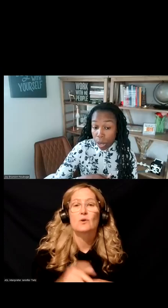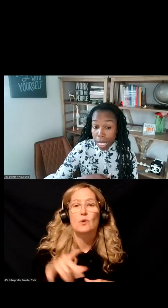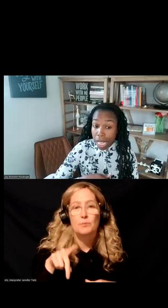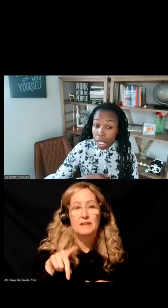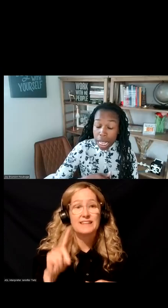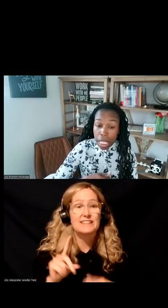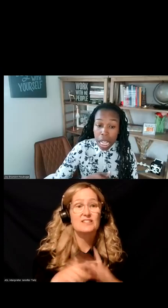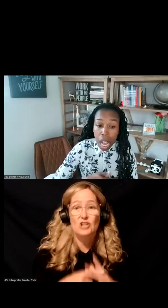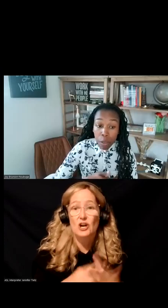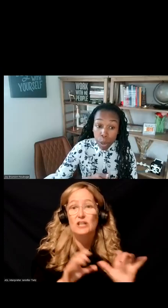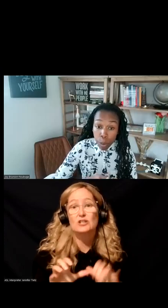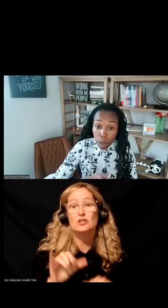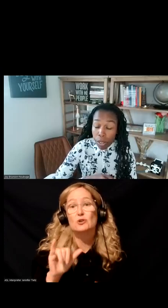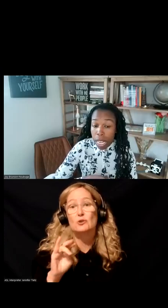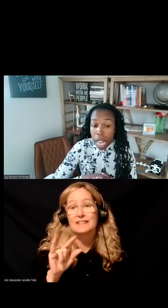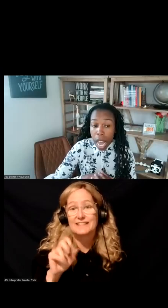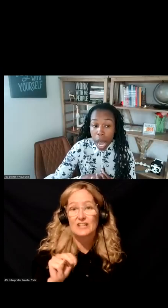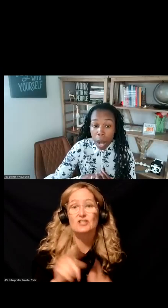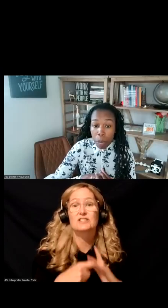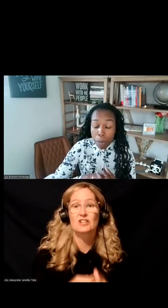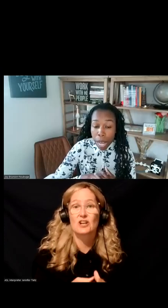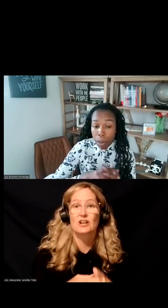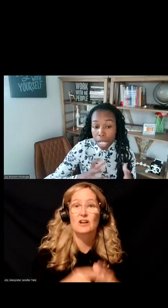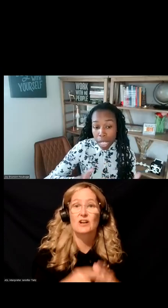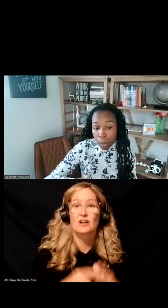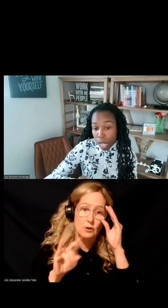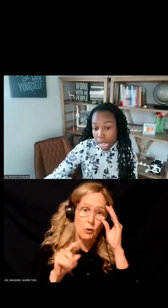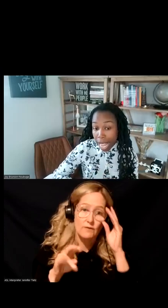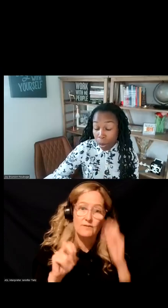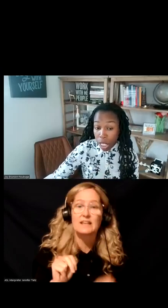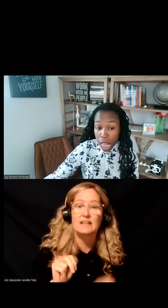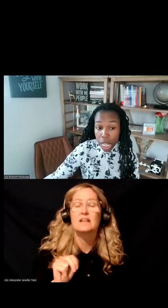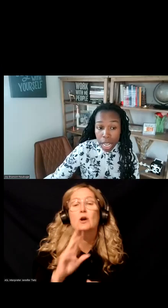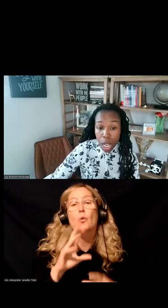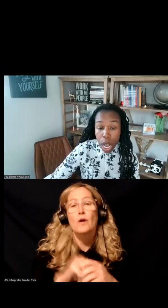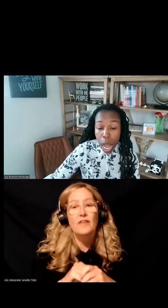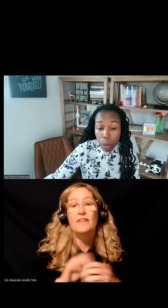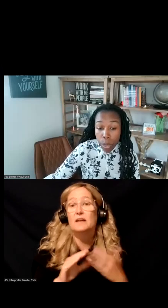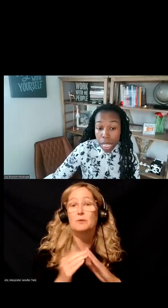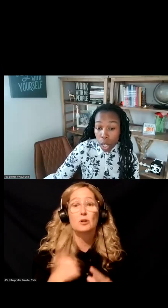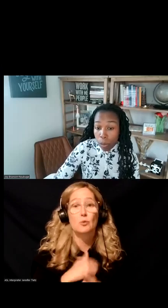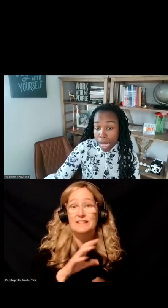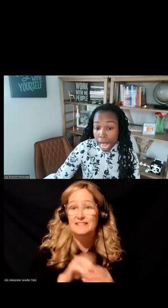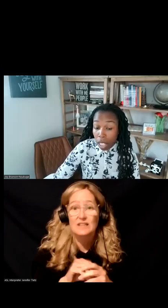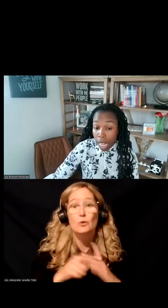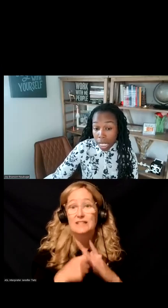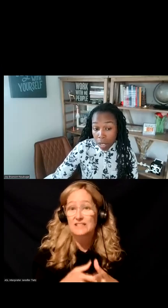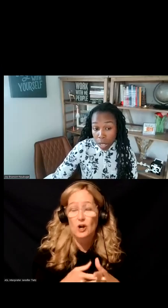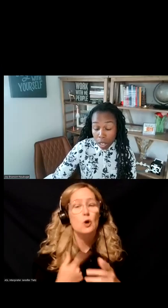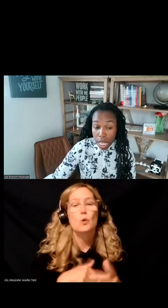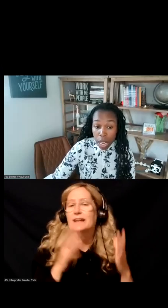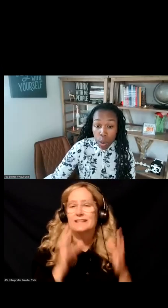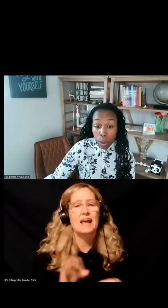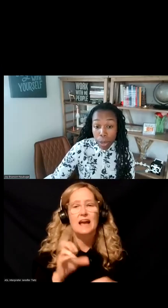starting to do inductions of buprenorphine. But within the community that we started, we determined that the